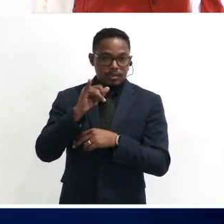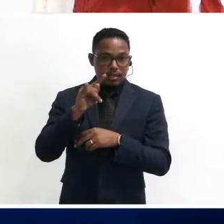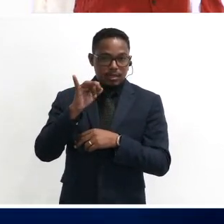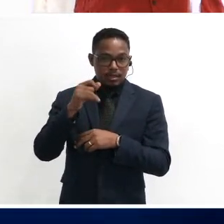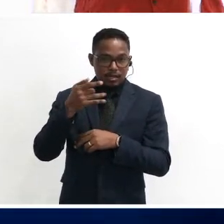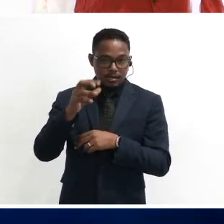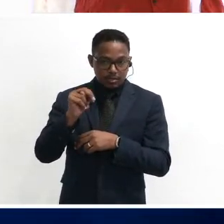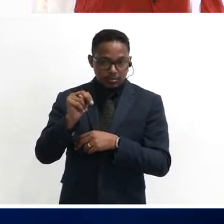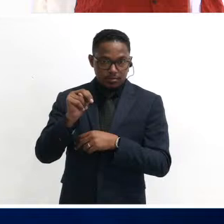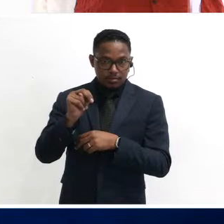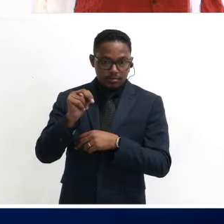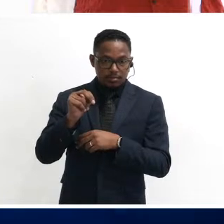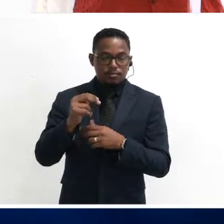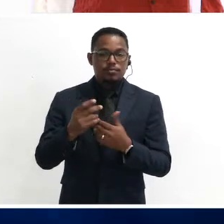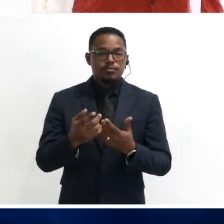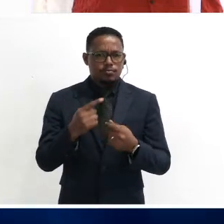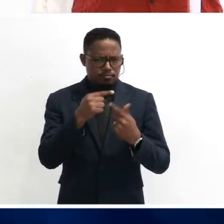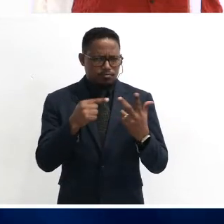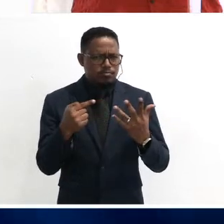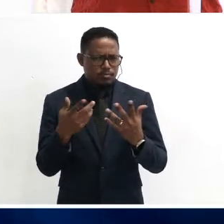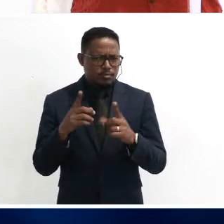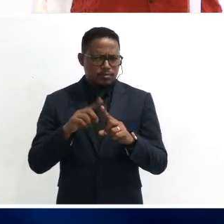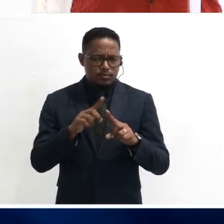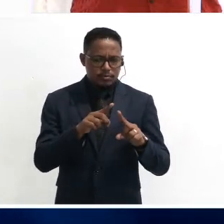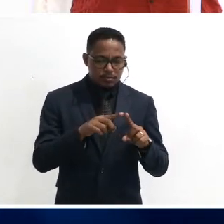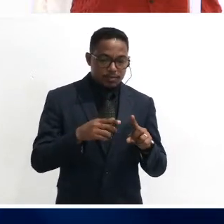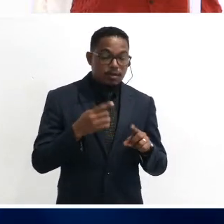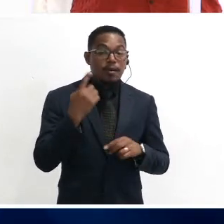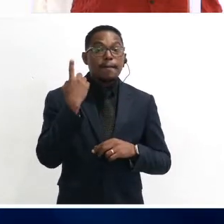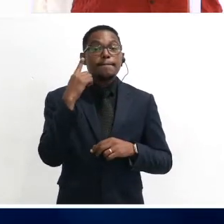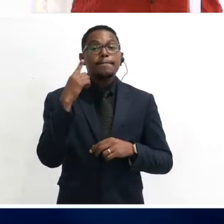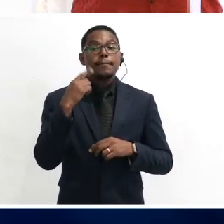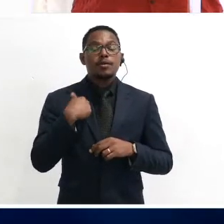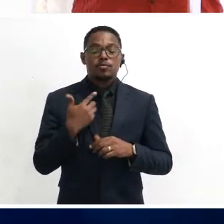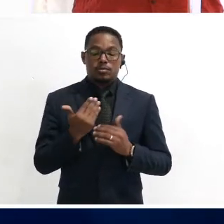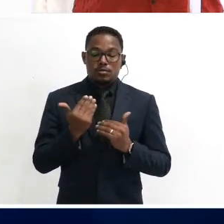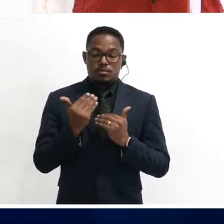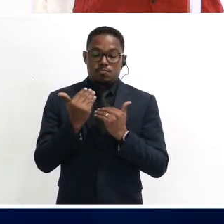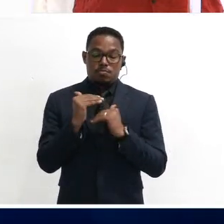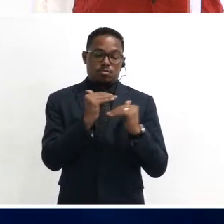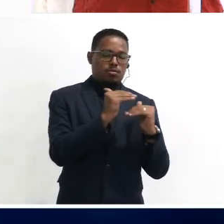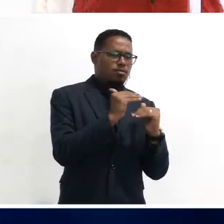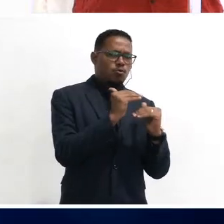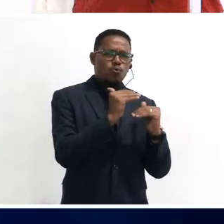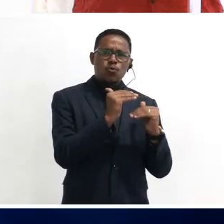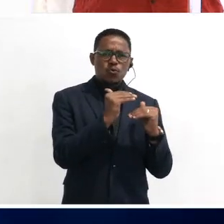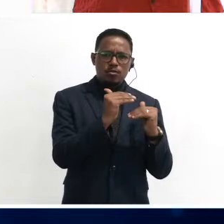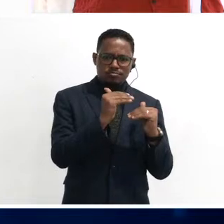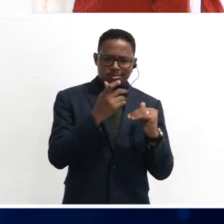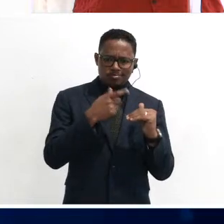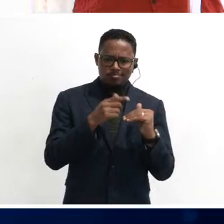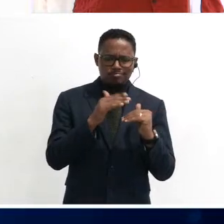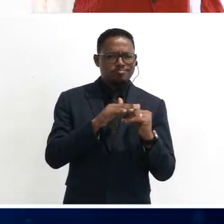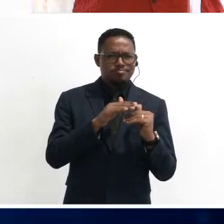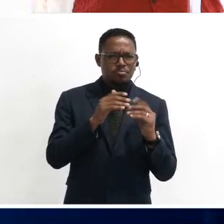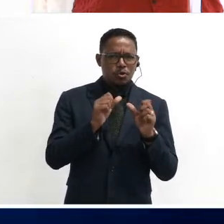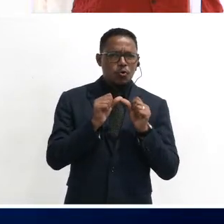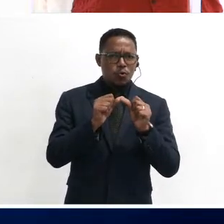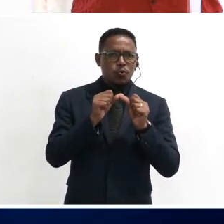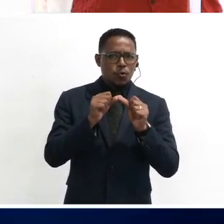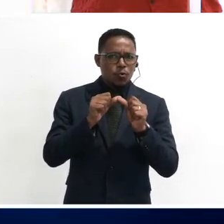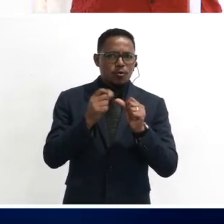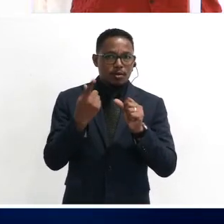integration, so that we aren't limited by this, and so that we can optimize each chip at its